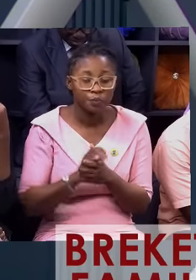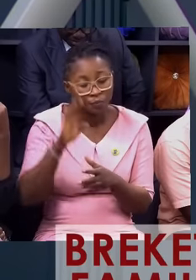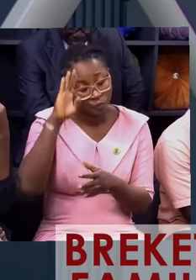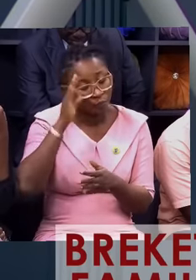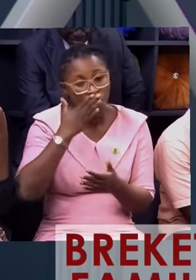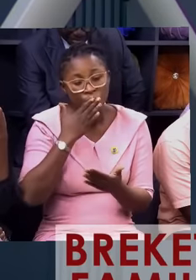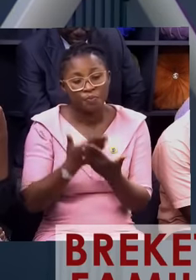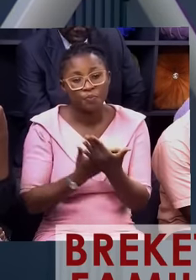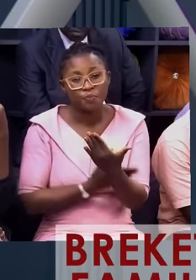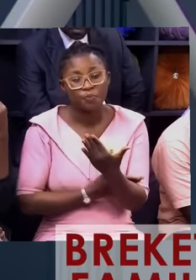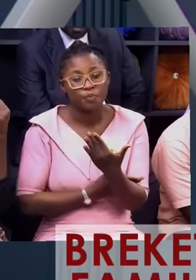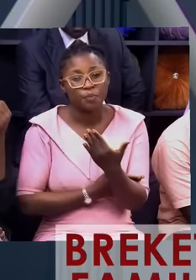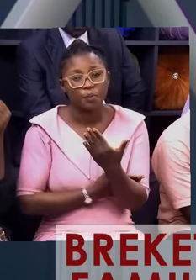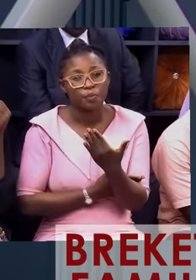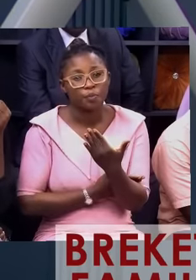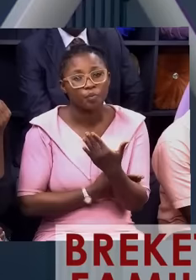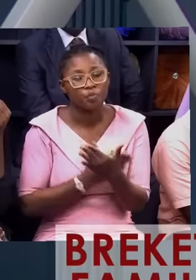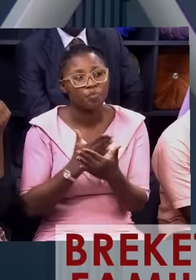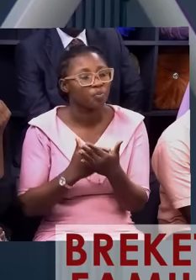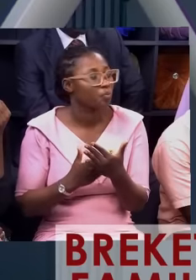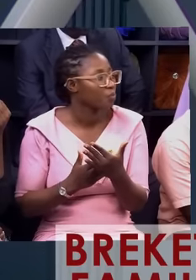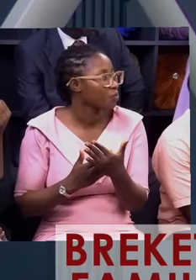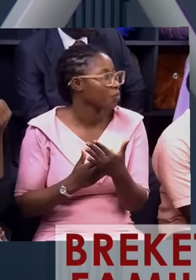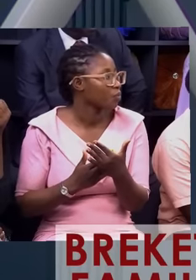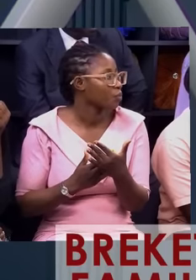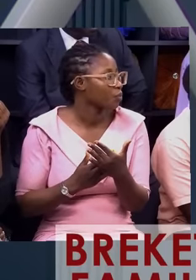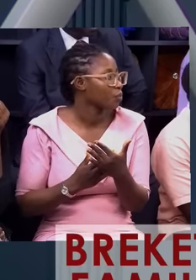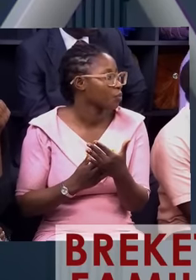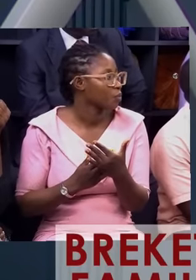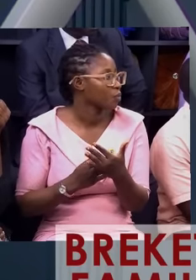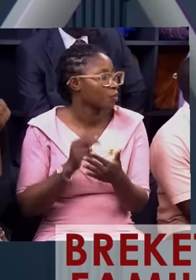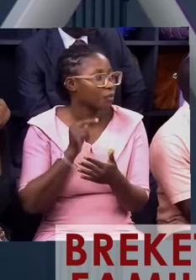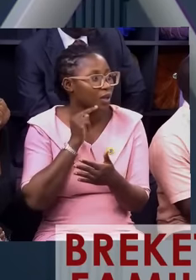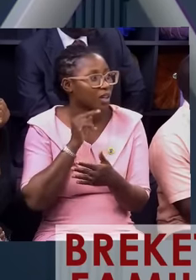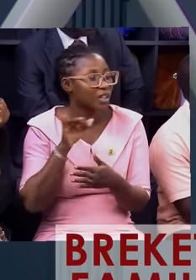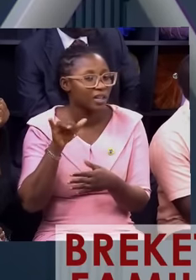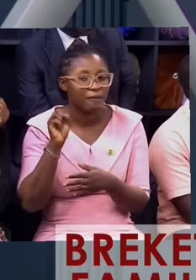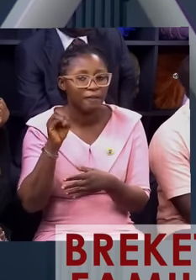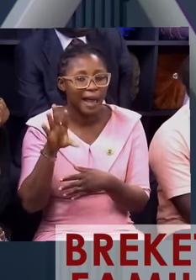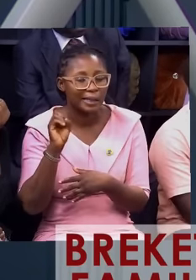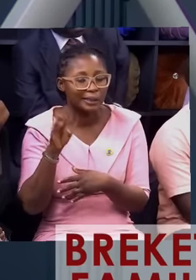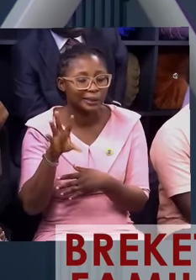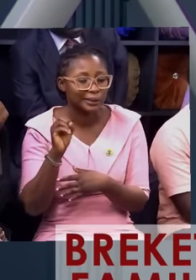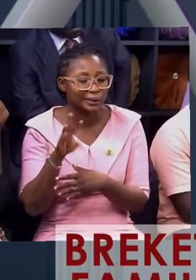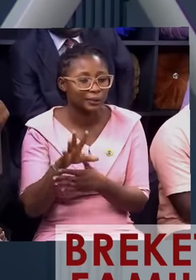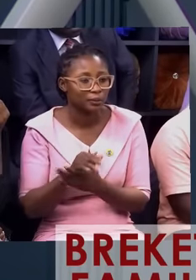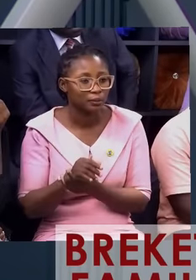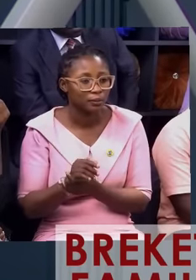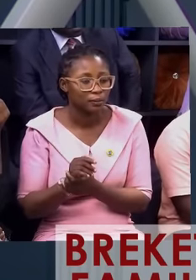hello good morning some Nigerians now flash they flash good